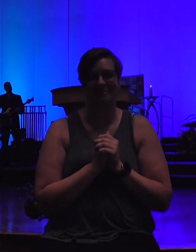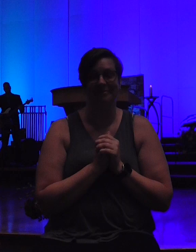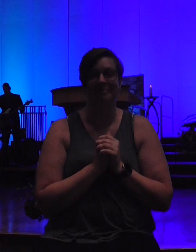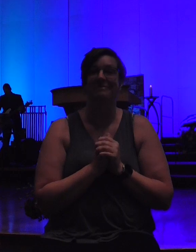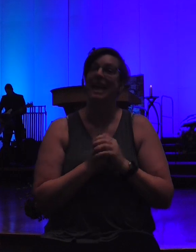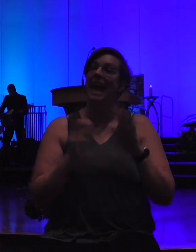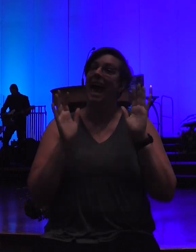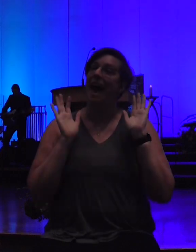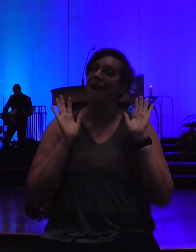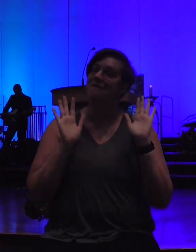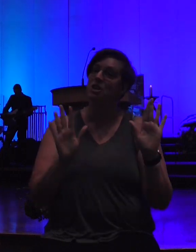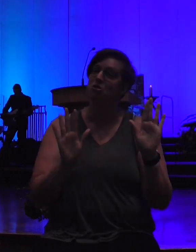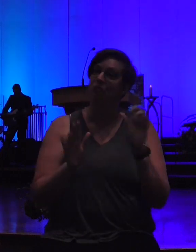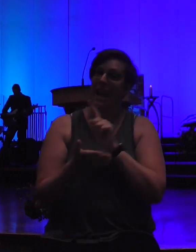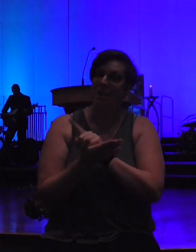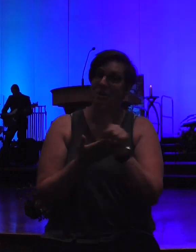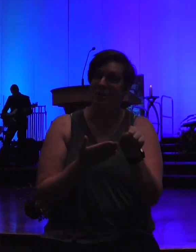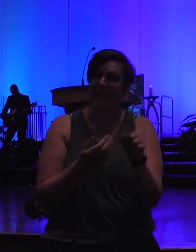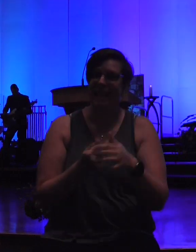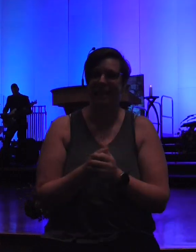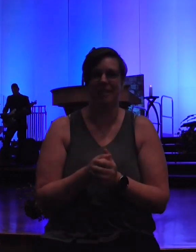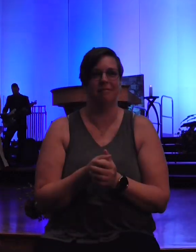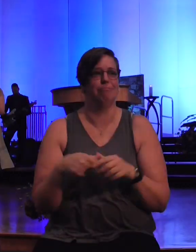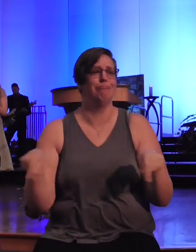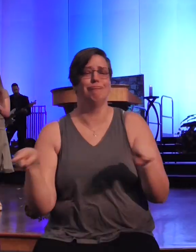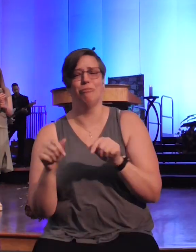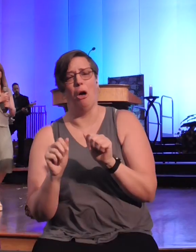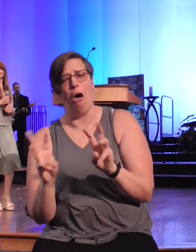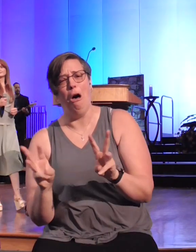Have a great week.